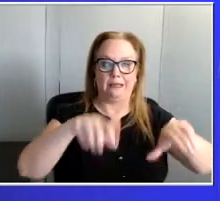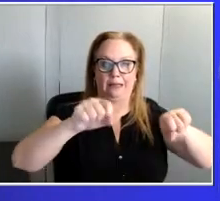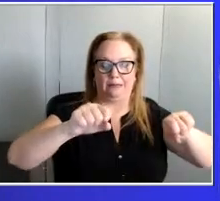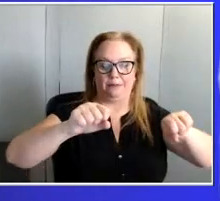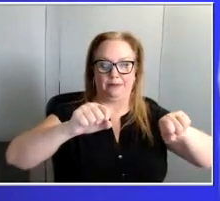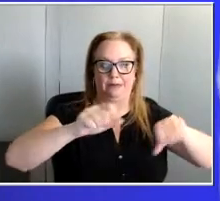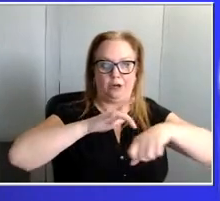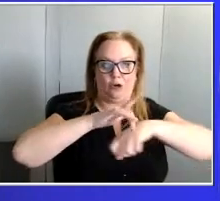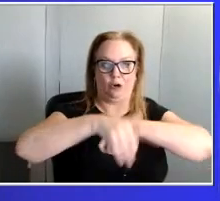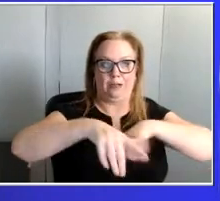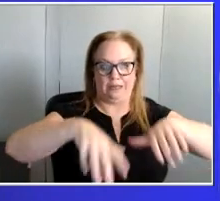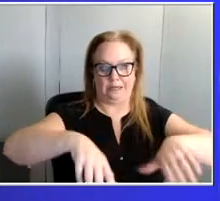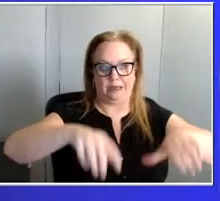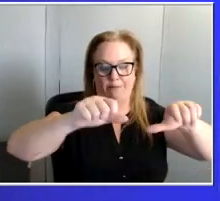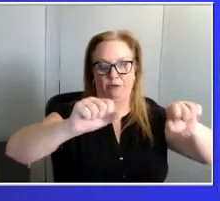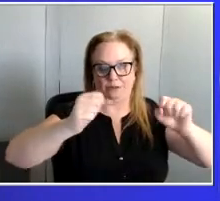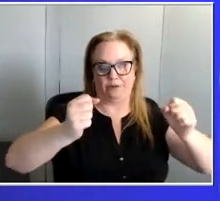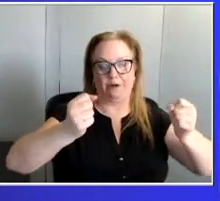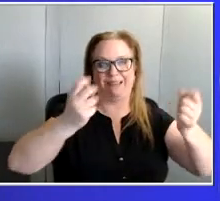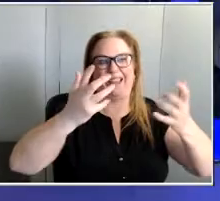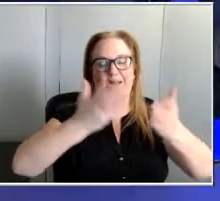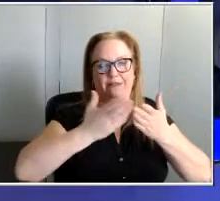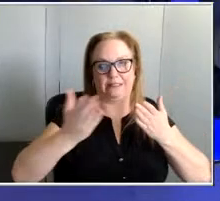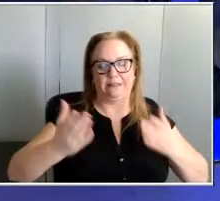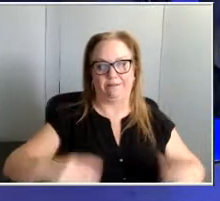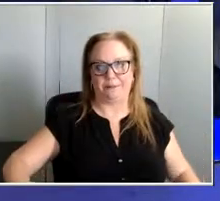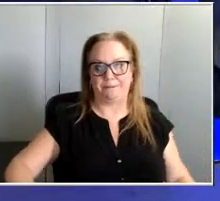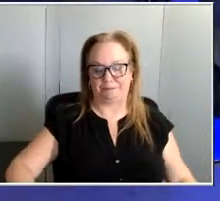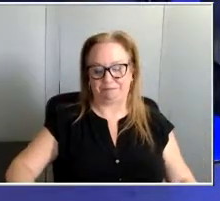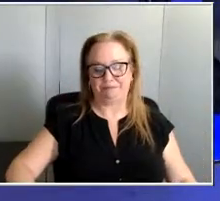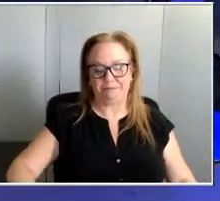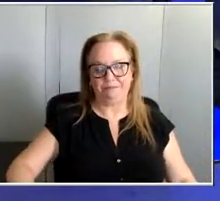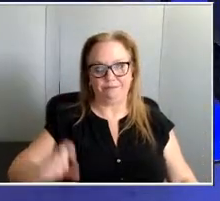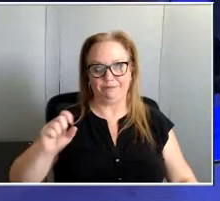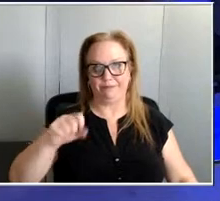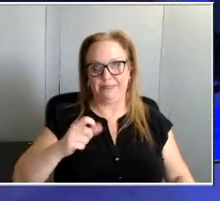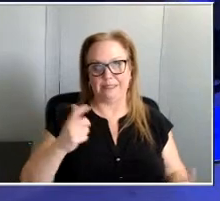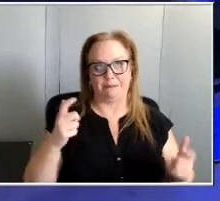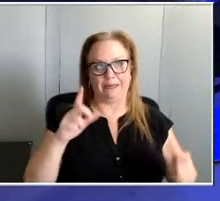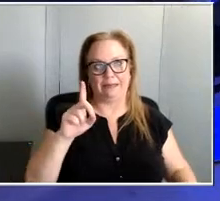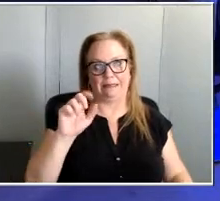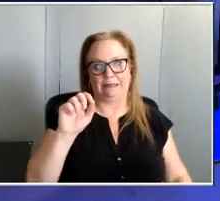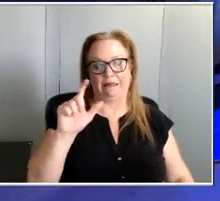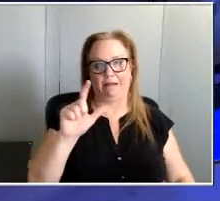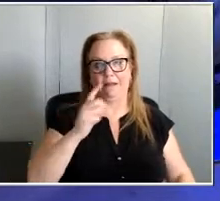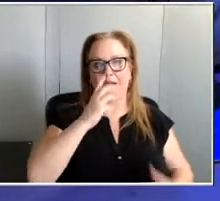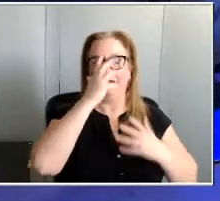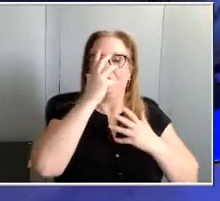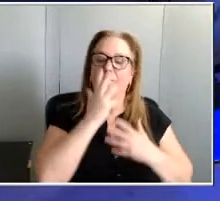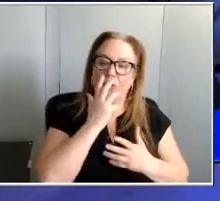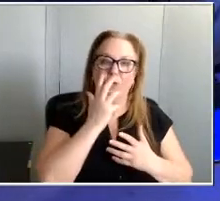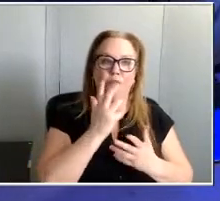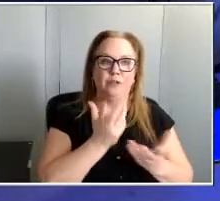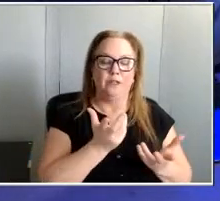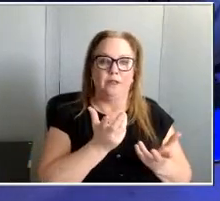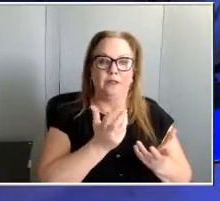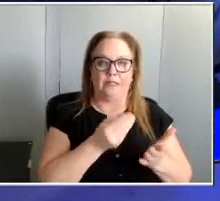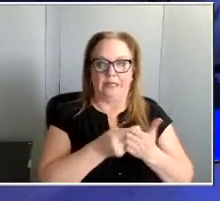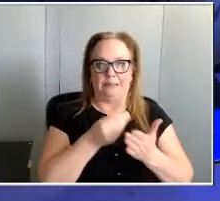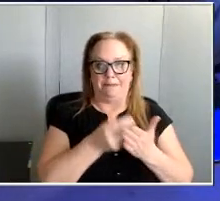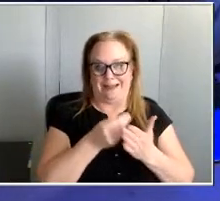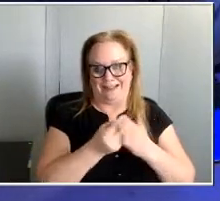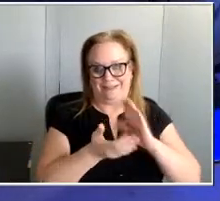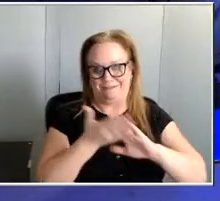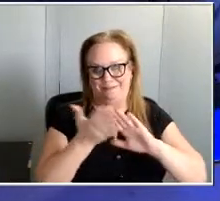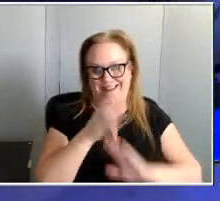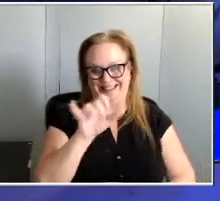early adopters for a lot of this stuff. Yeah, it's a big deal, and unfortunately, it does take money to run it.